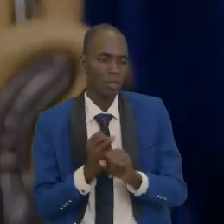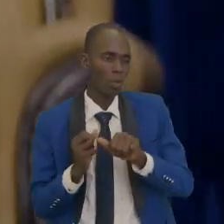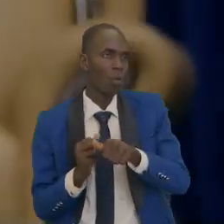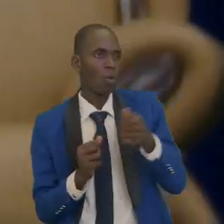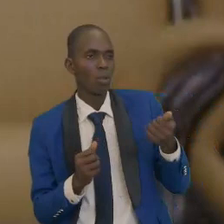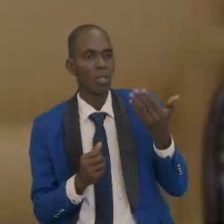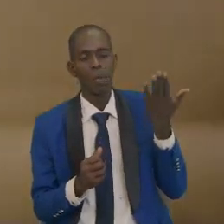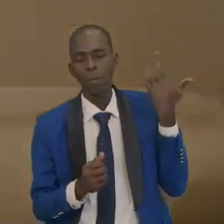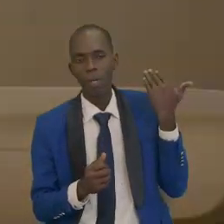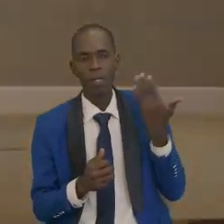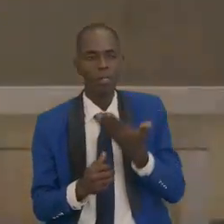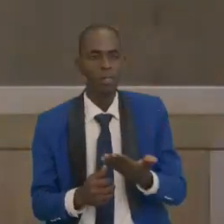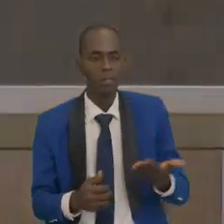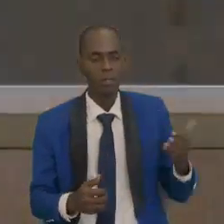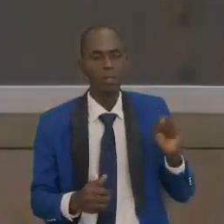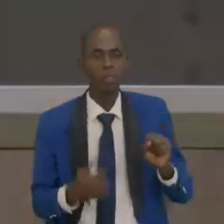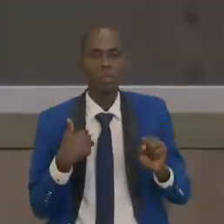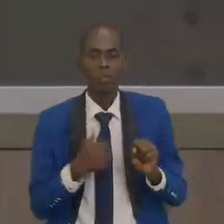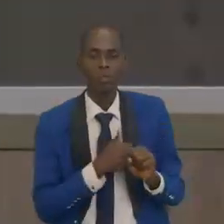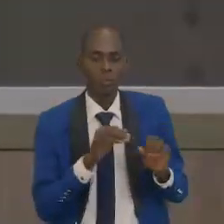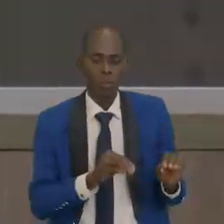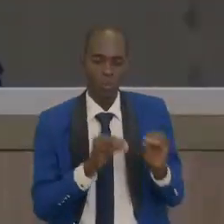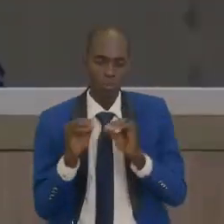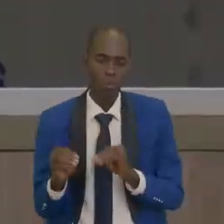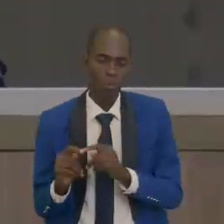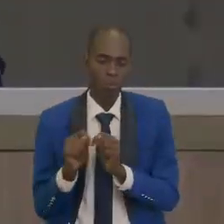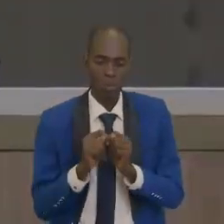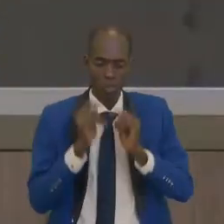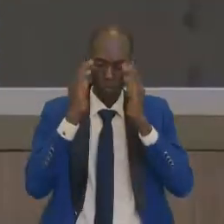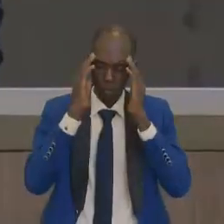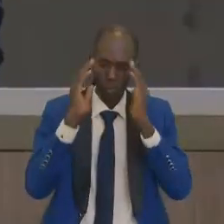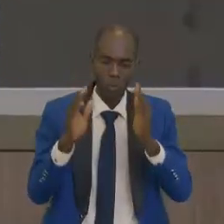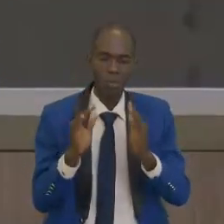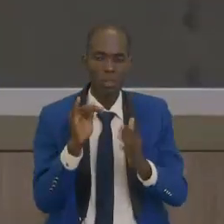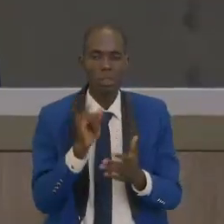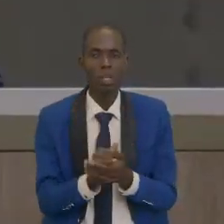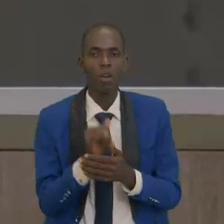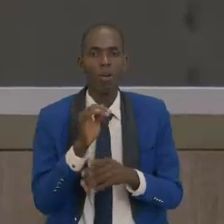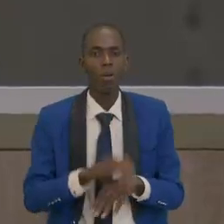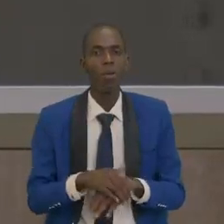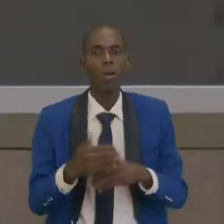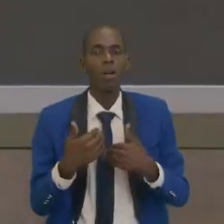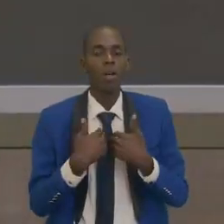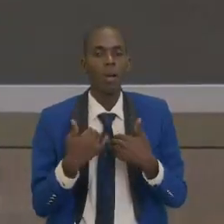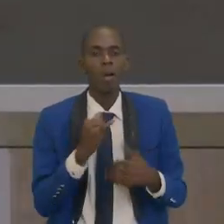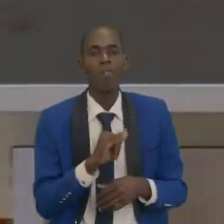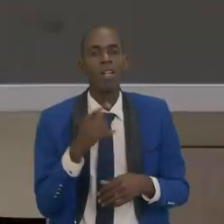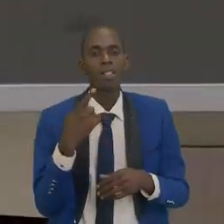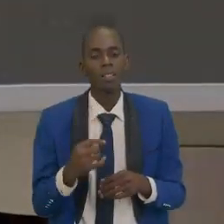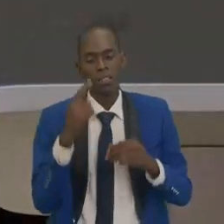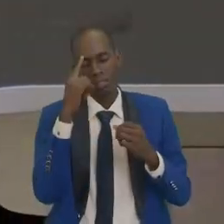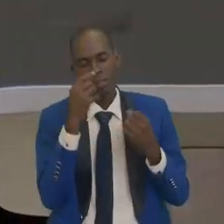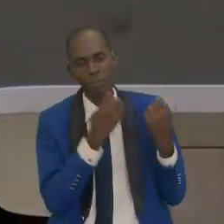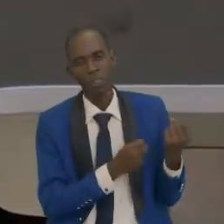we consecrate and concentrate and commit that to having the faith that is